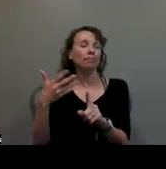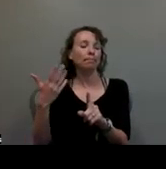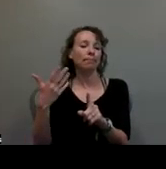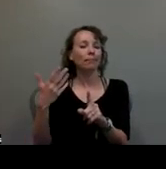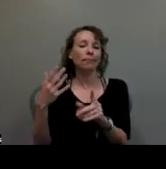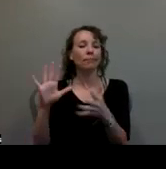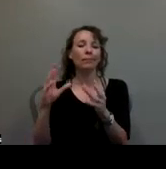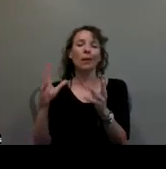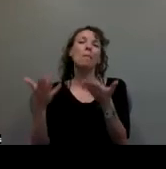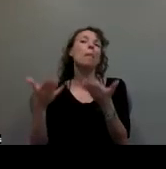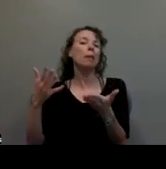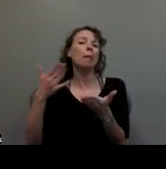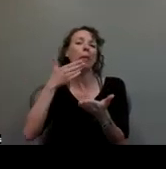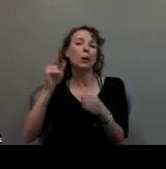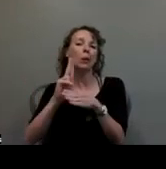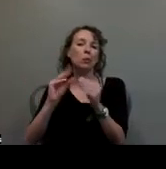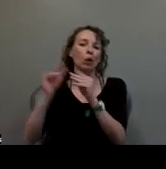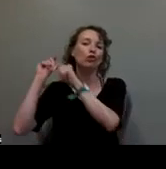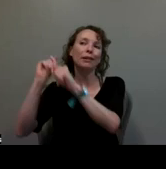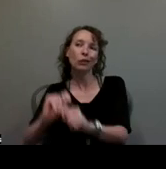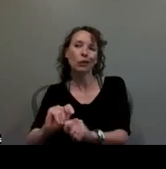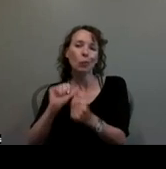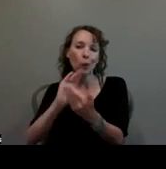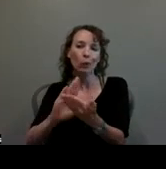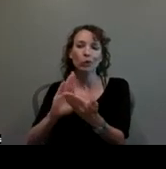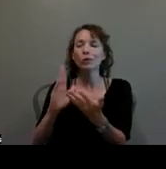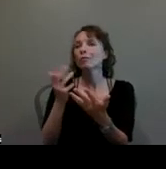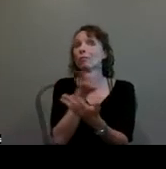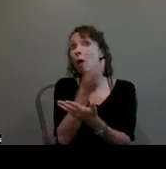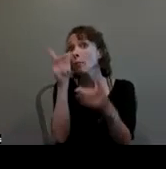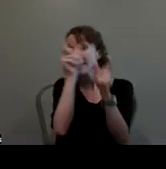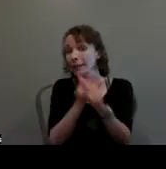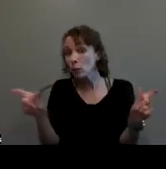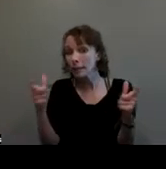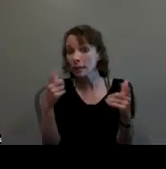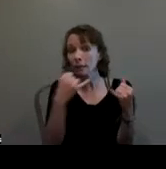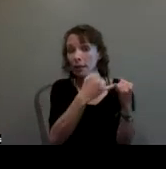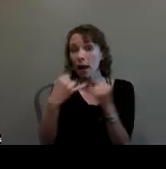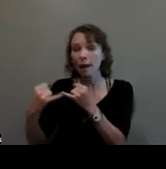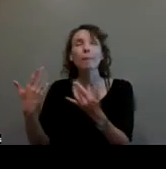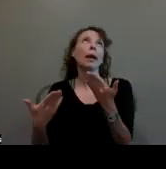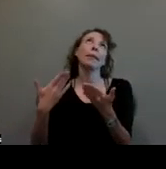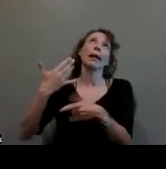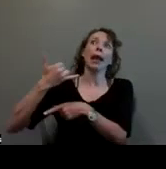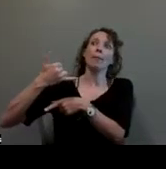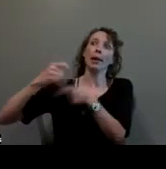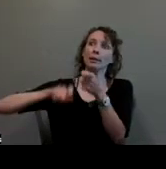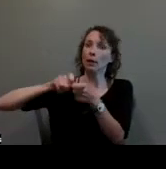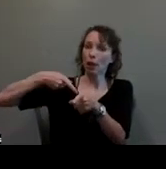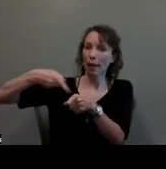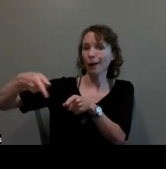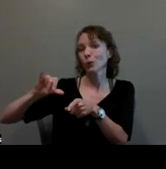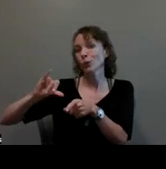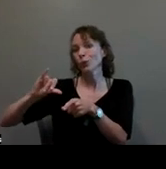more traditional approaches, just based on multiple sequence alignment, maybe an antibody specialized antibodies as well.